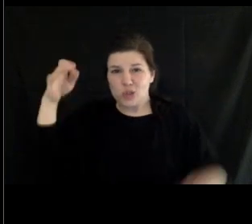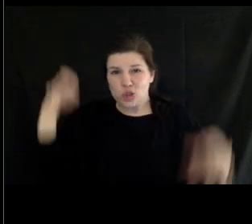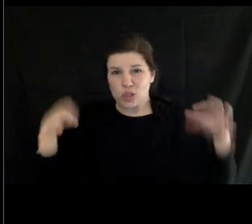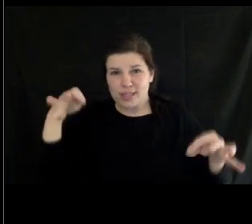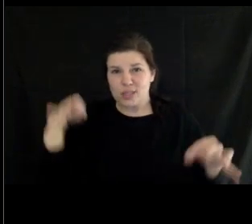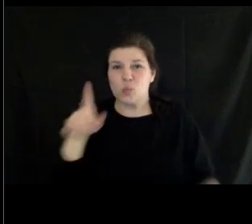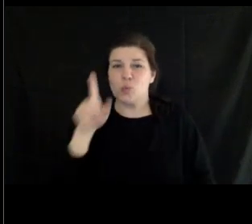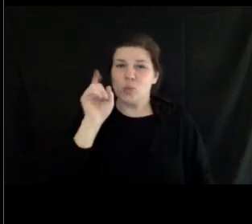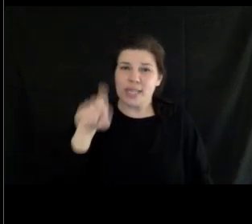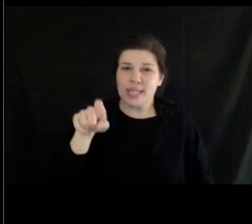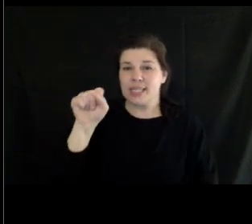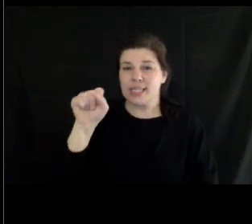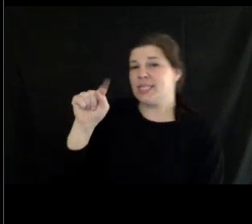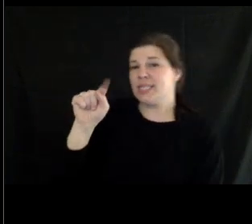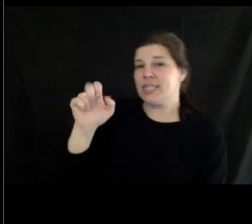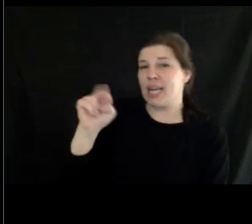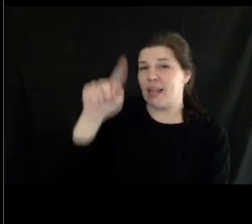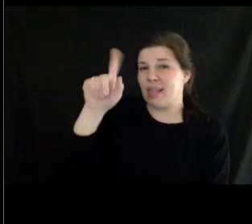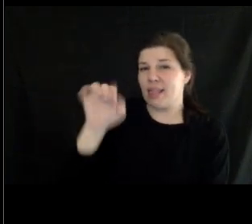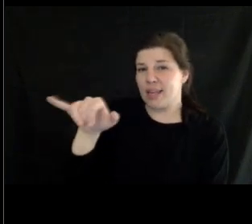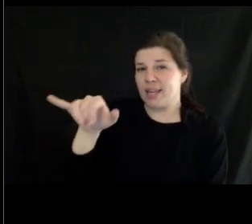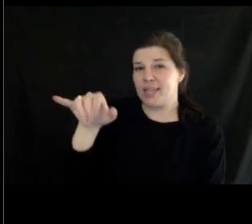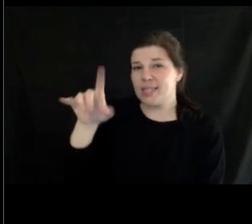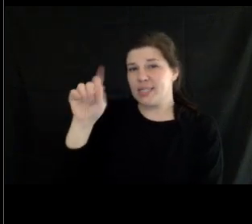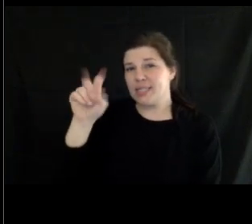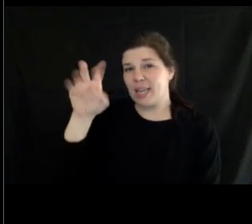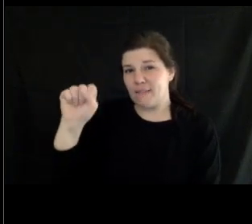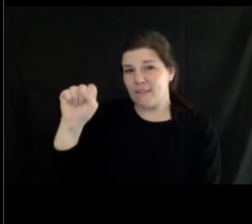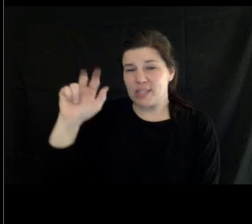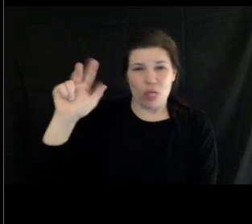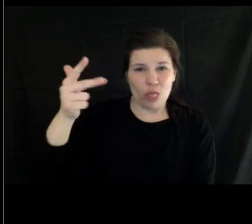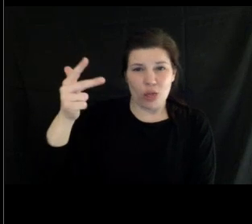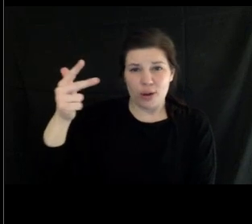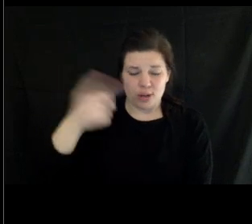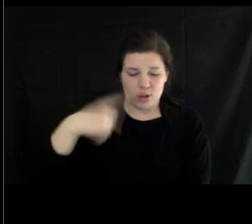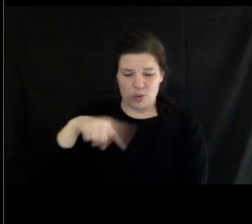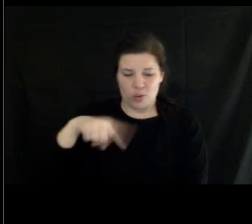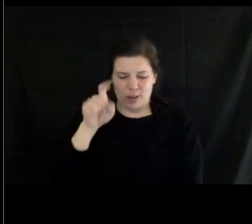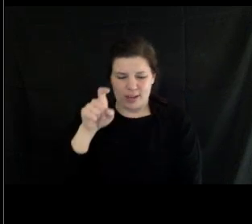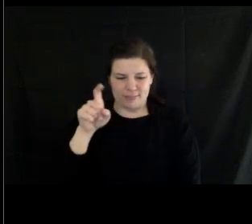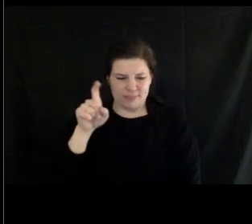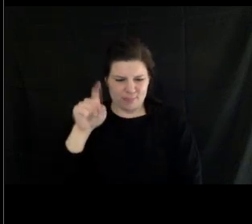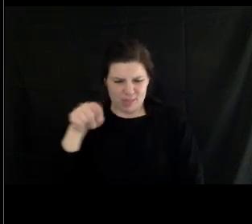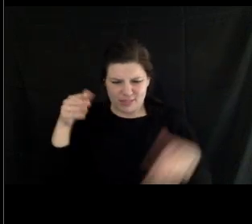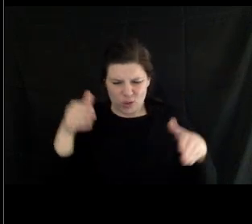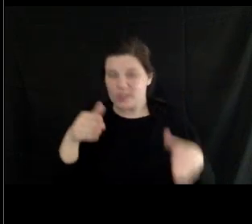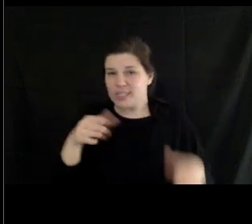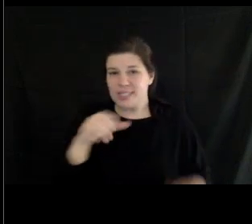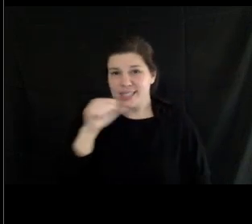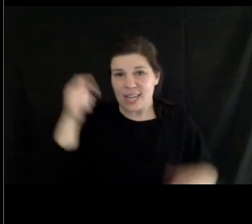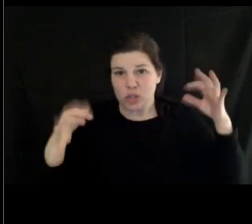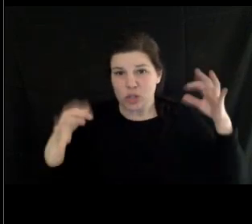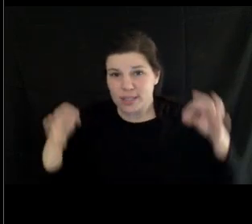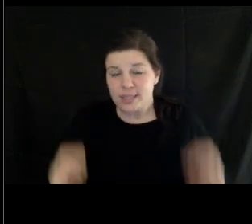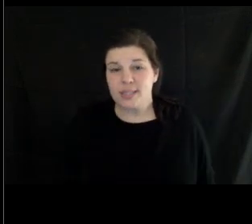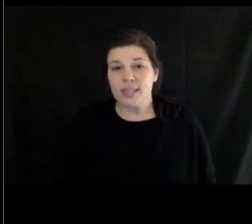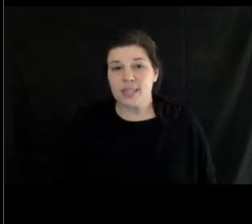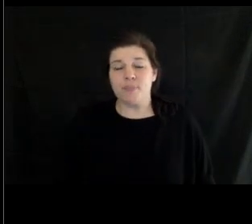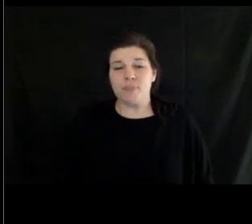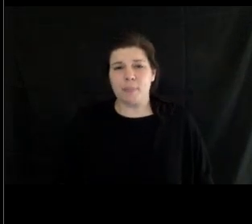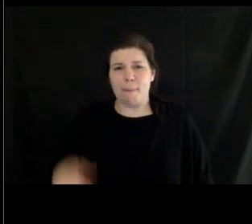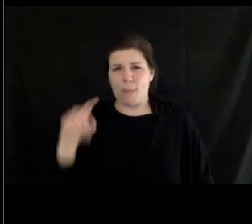Davis III, and we can't leave focus on that because that's injustice. What you just did is injustice. What we're doing now, having